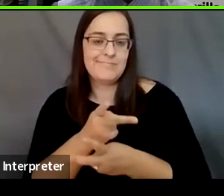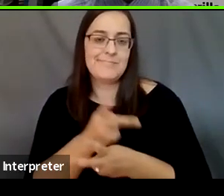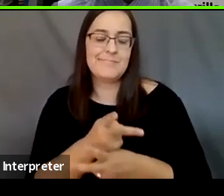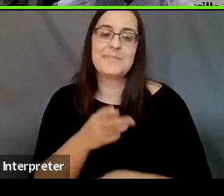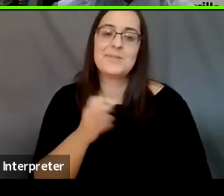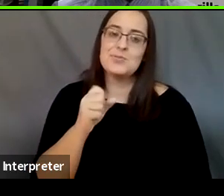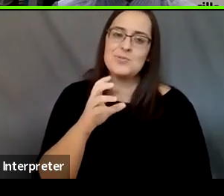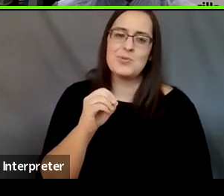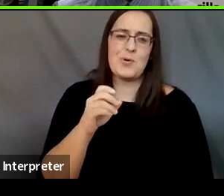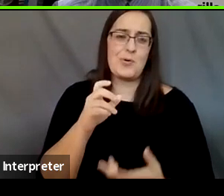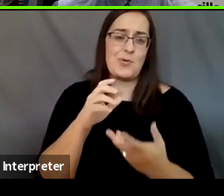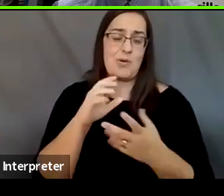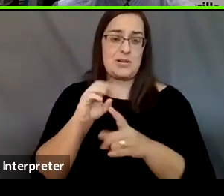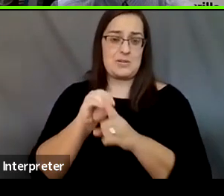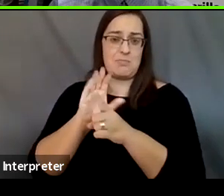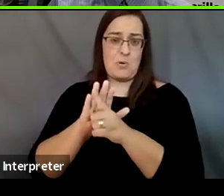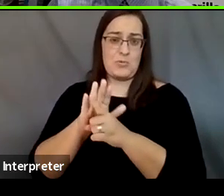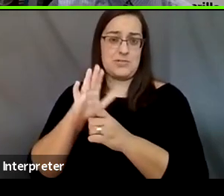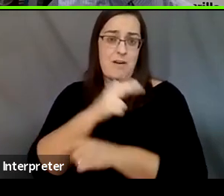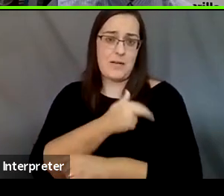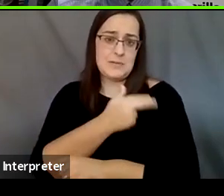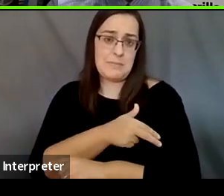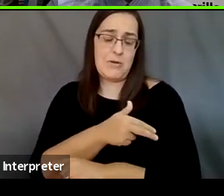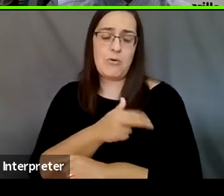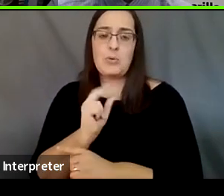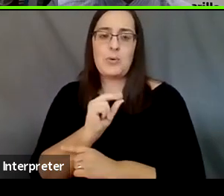hospital-acquired exposure, mostly community.